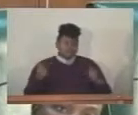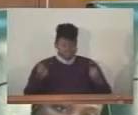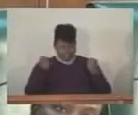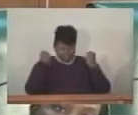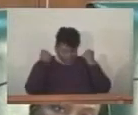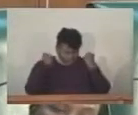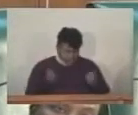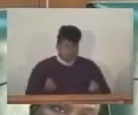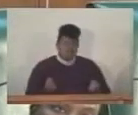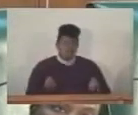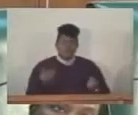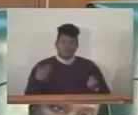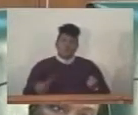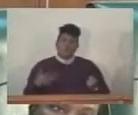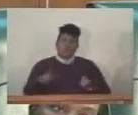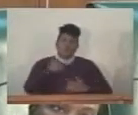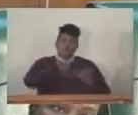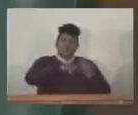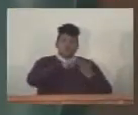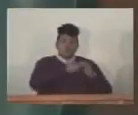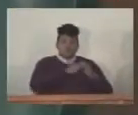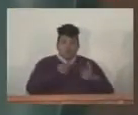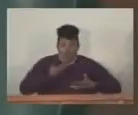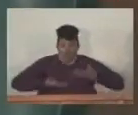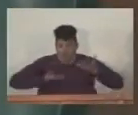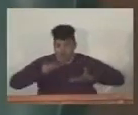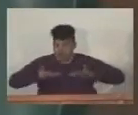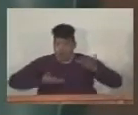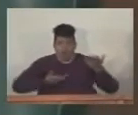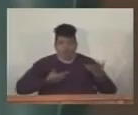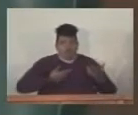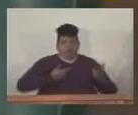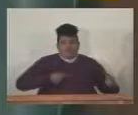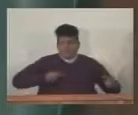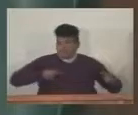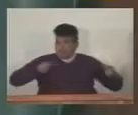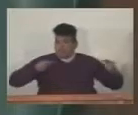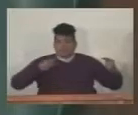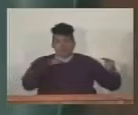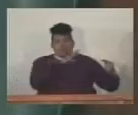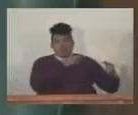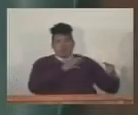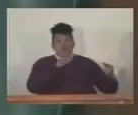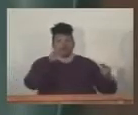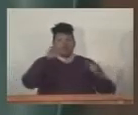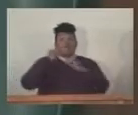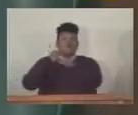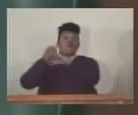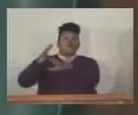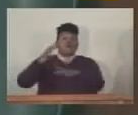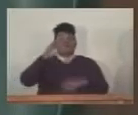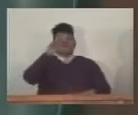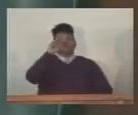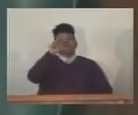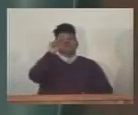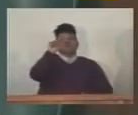significant social problems. It led to the Morant Bay Rebellion.